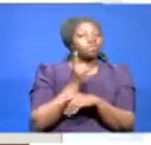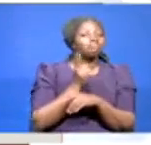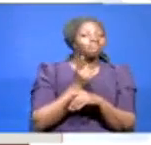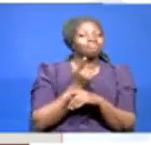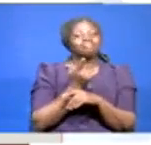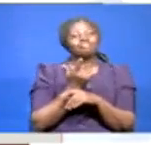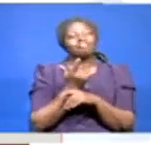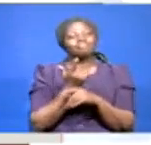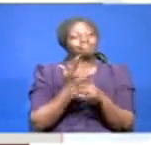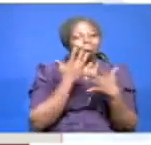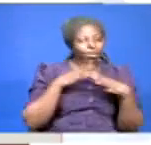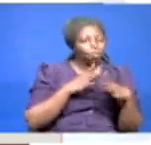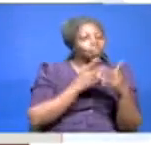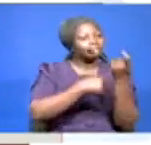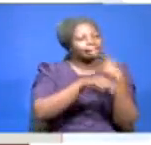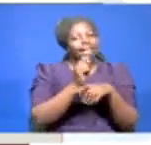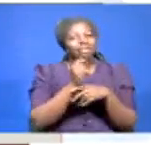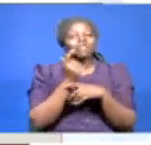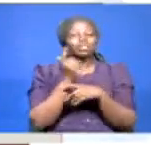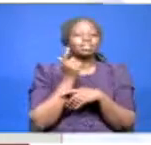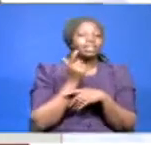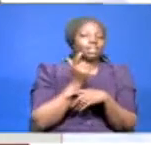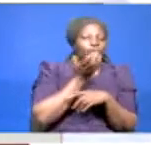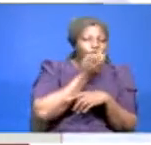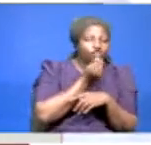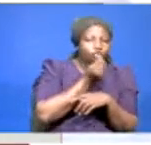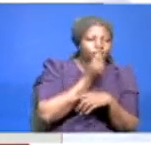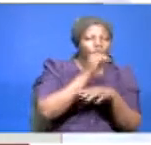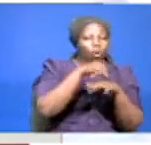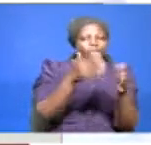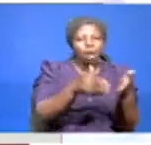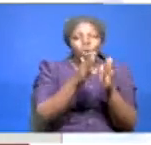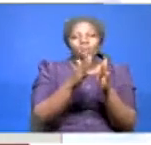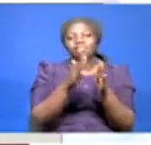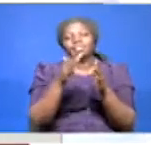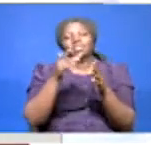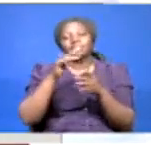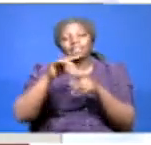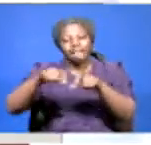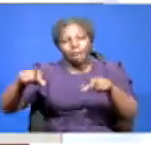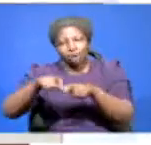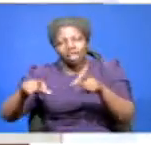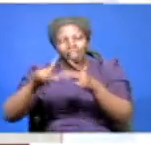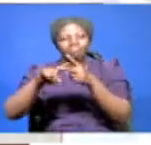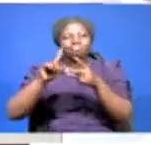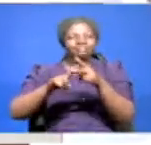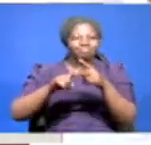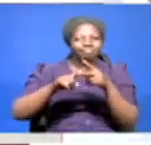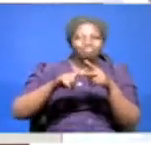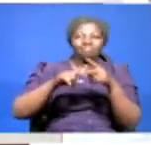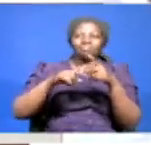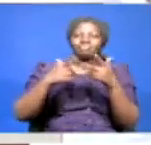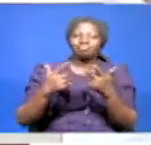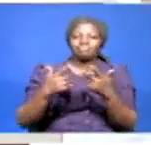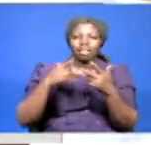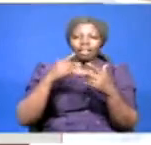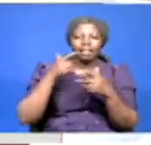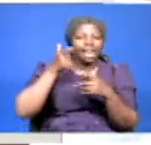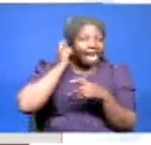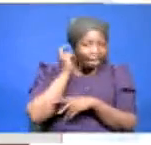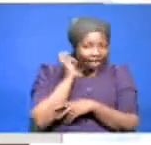wale wanauza mutura, wanauza samosa, mayai kwa sasa, hiyo yote tumefunga kwa sababu ni hatari kwa